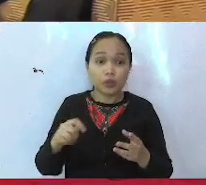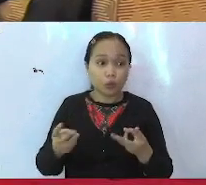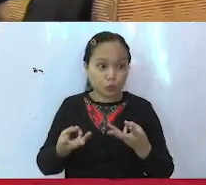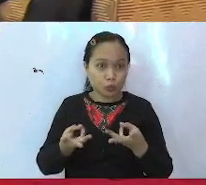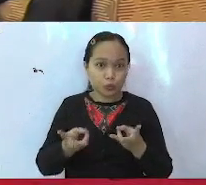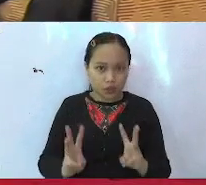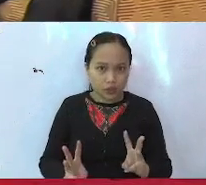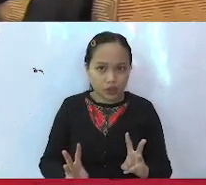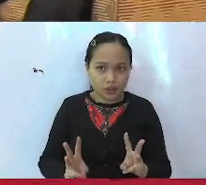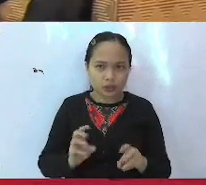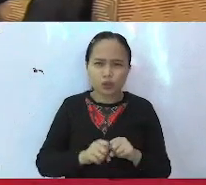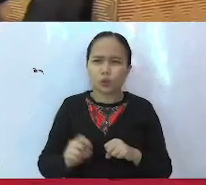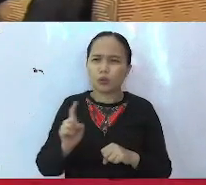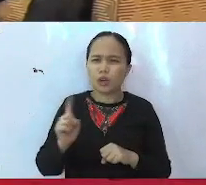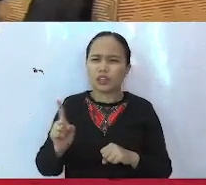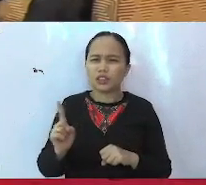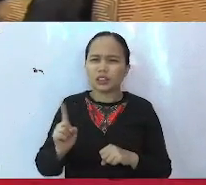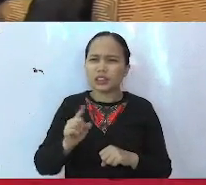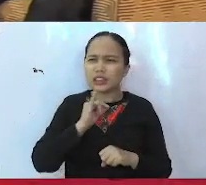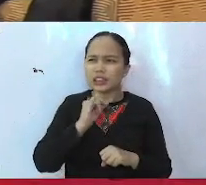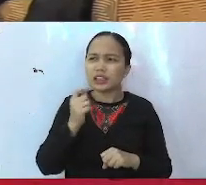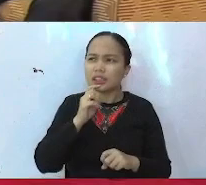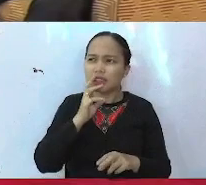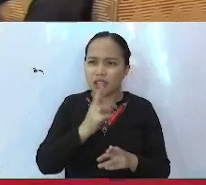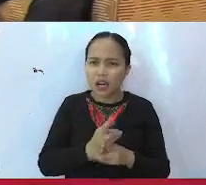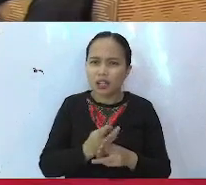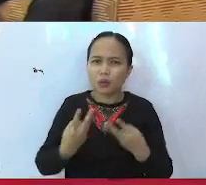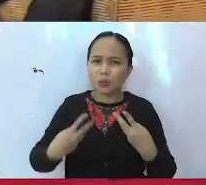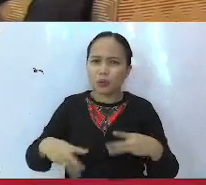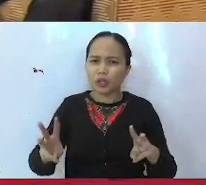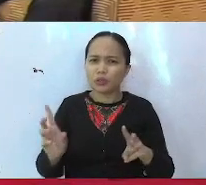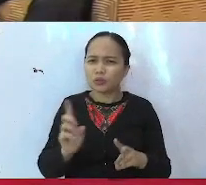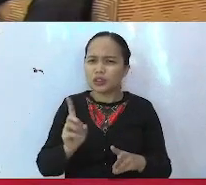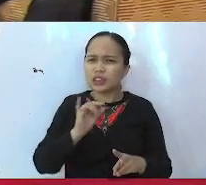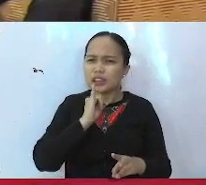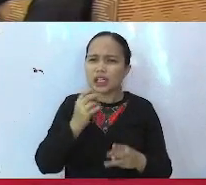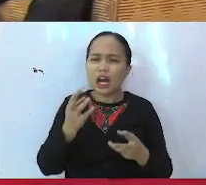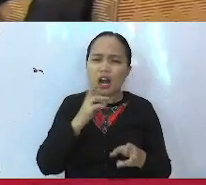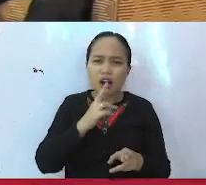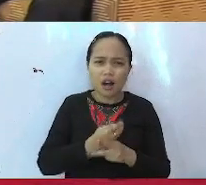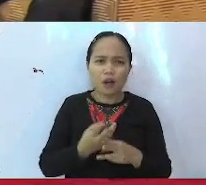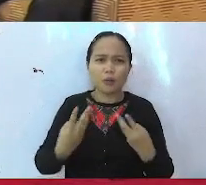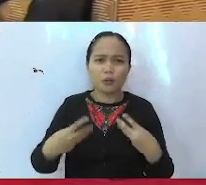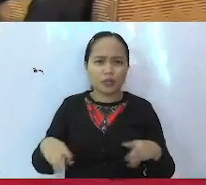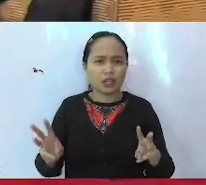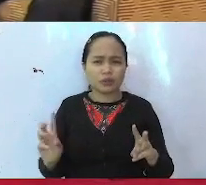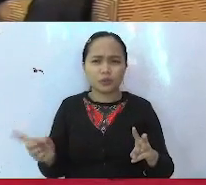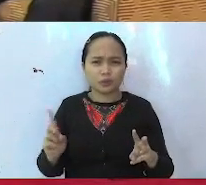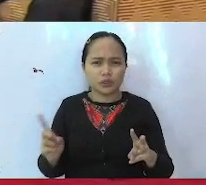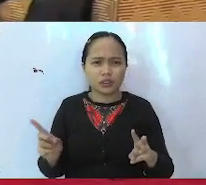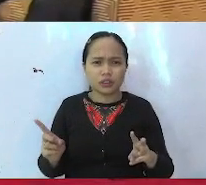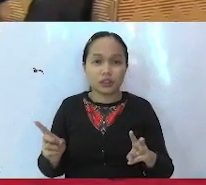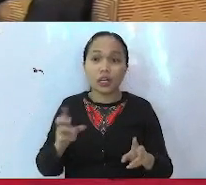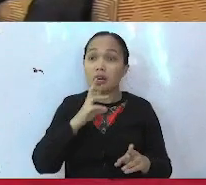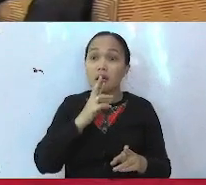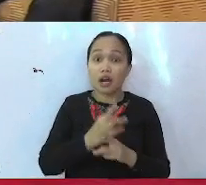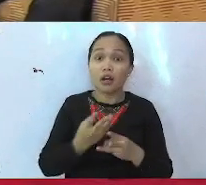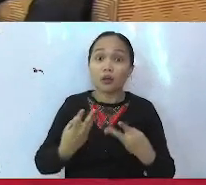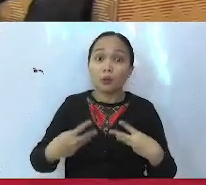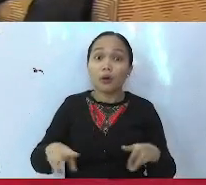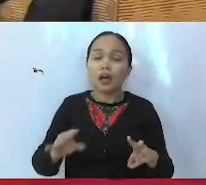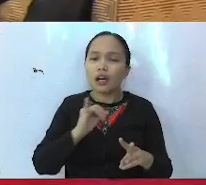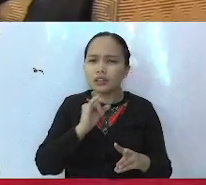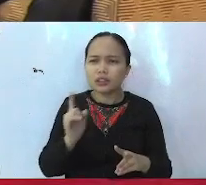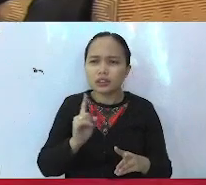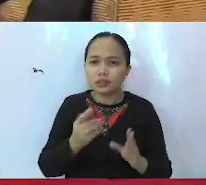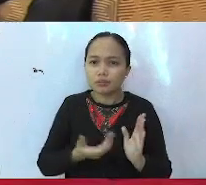The way. So what track? What's the right track? Okay, what's the right track? All right, so the right track is this, okay?